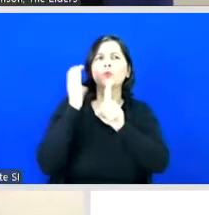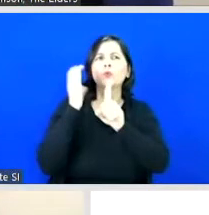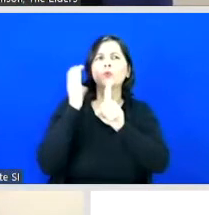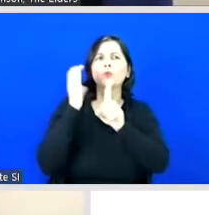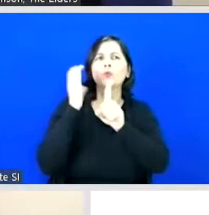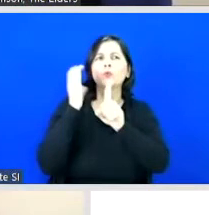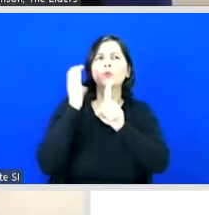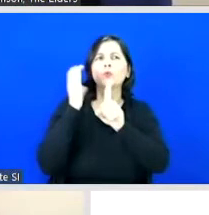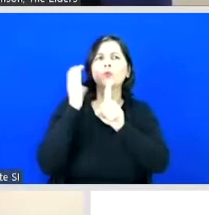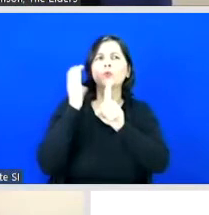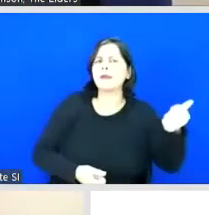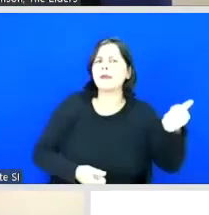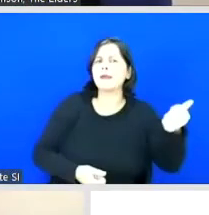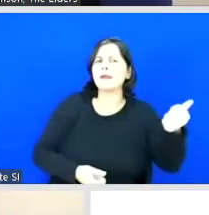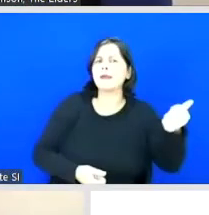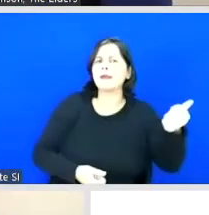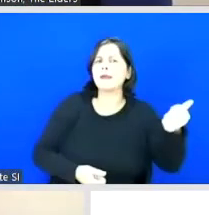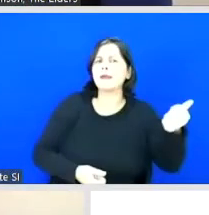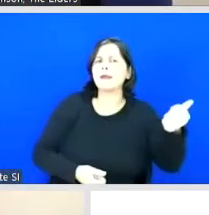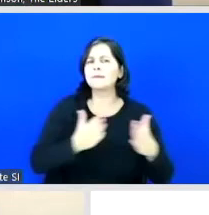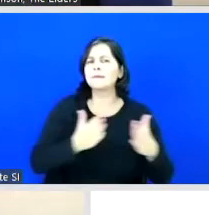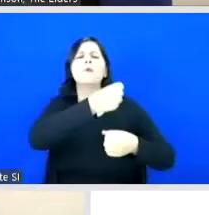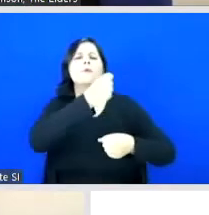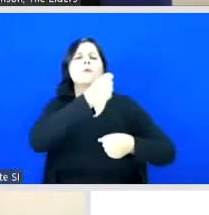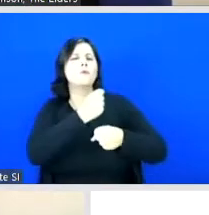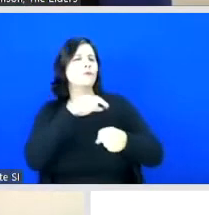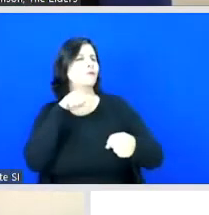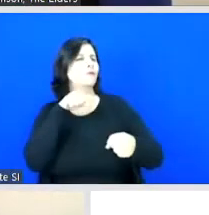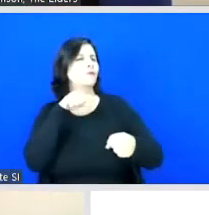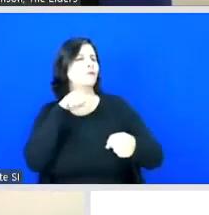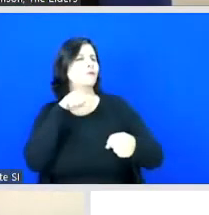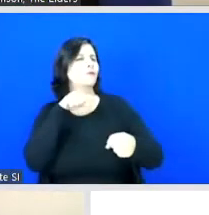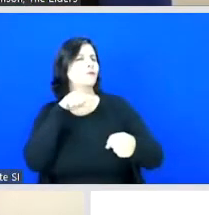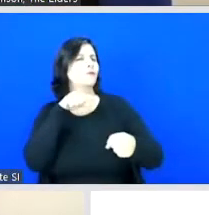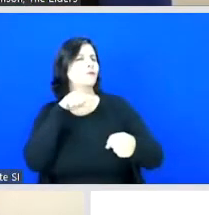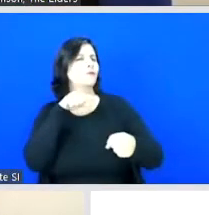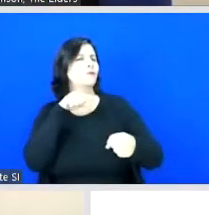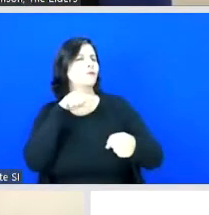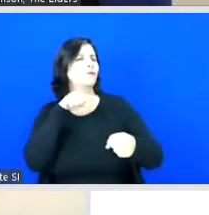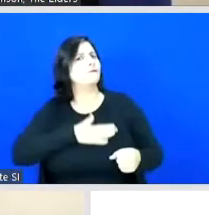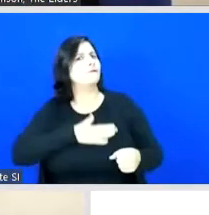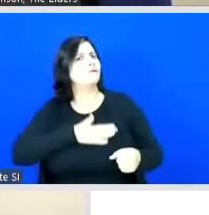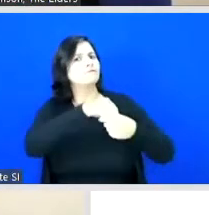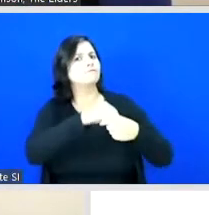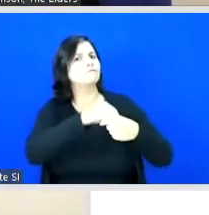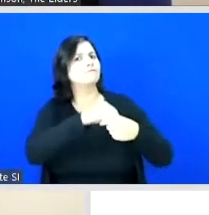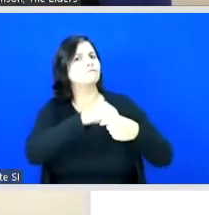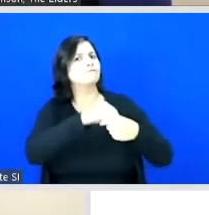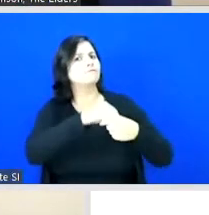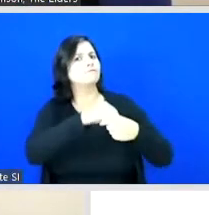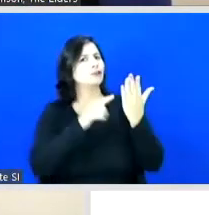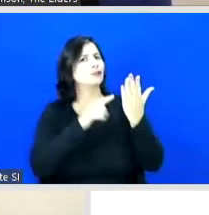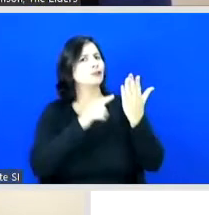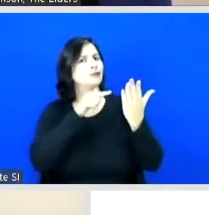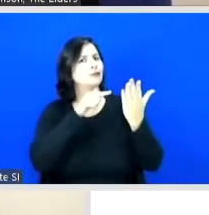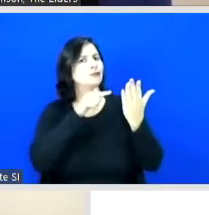technology that enables them to produce the same amount of food and fish products as